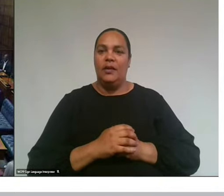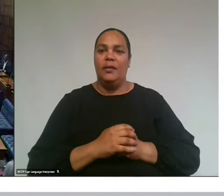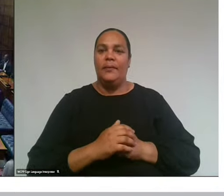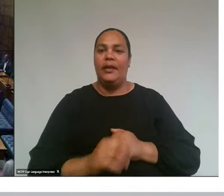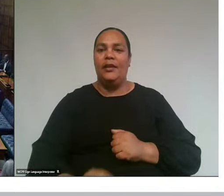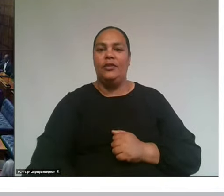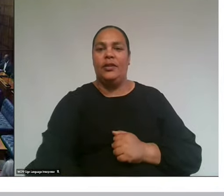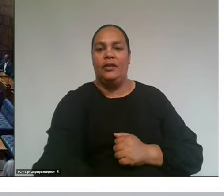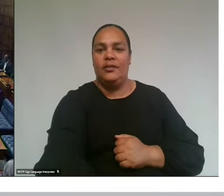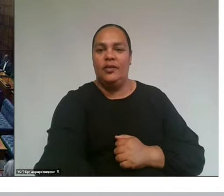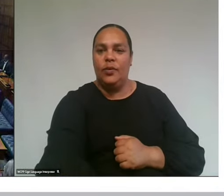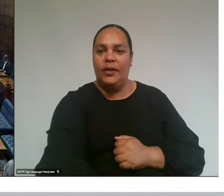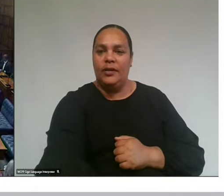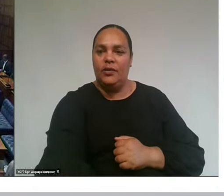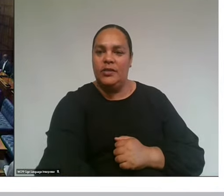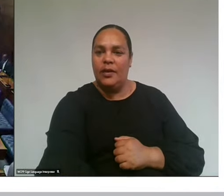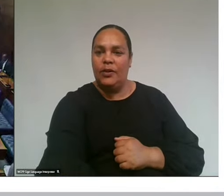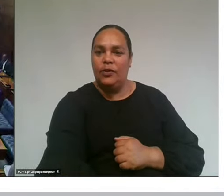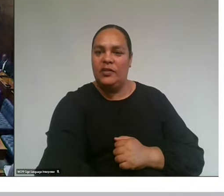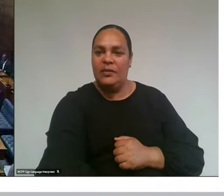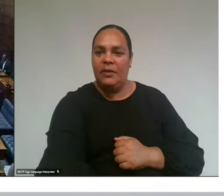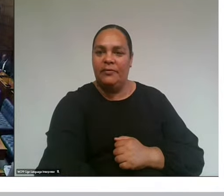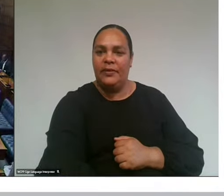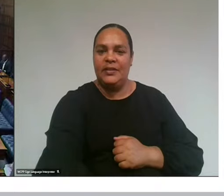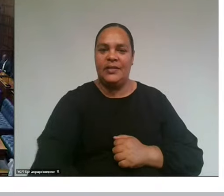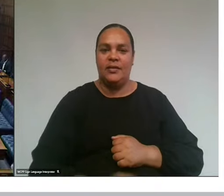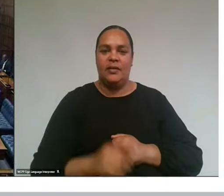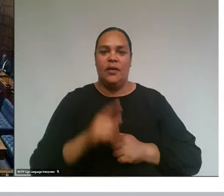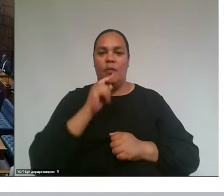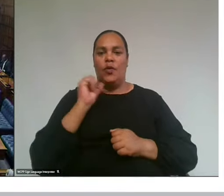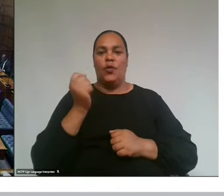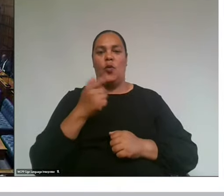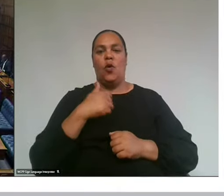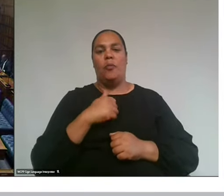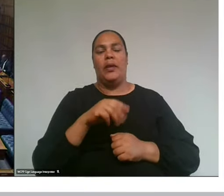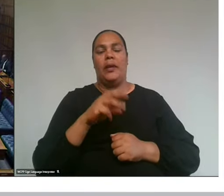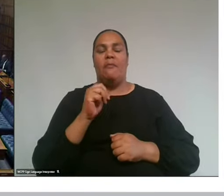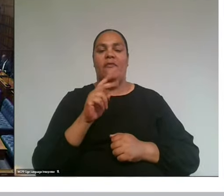andreus good morning everybody I'm